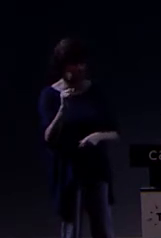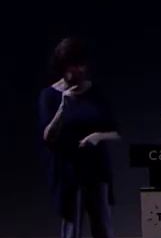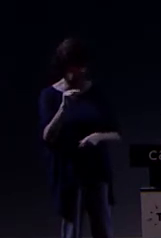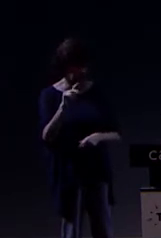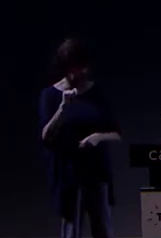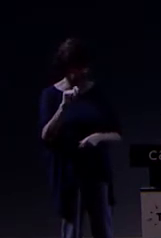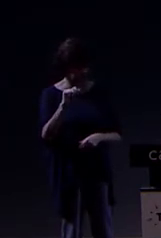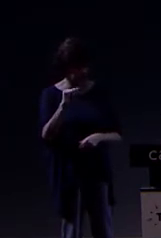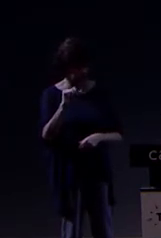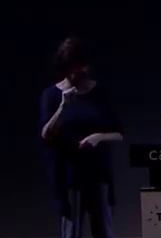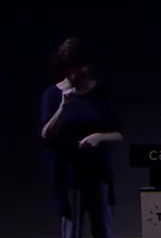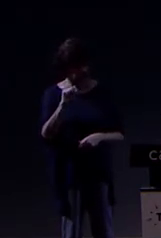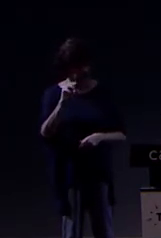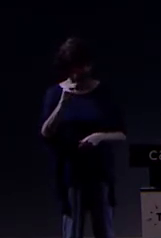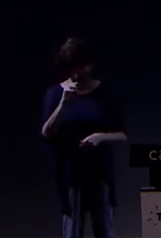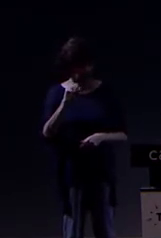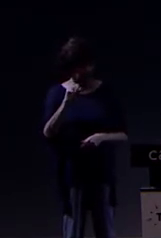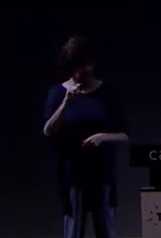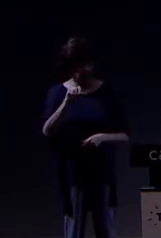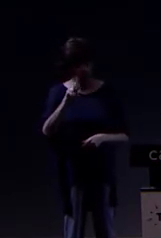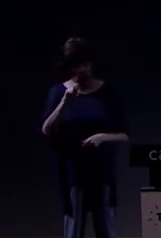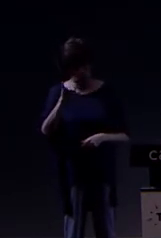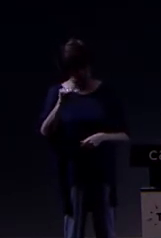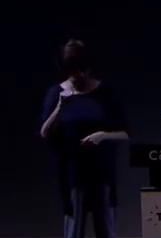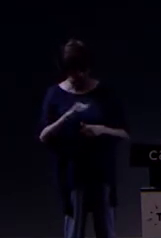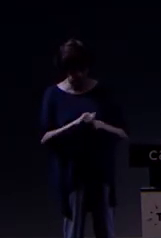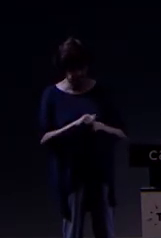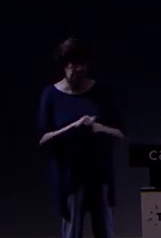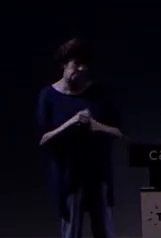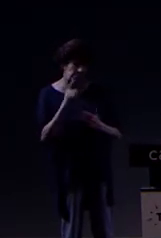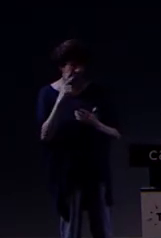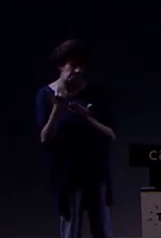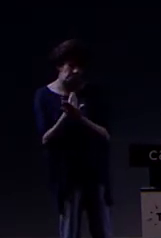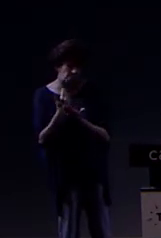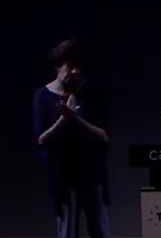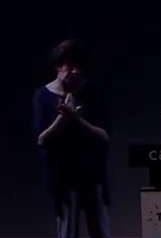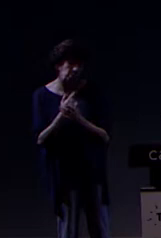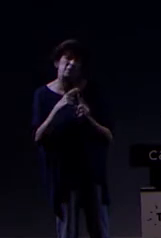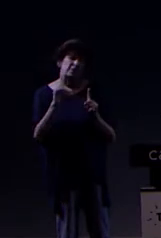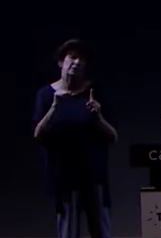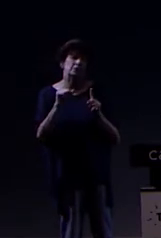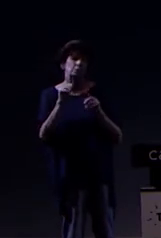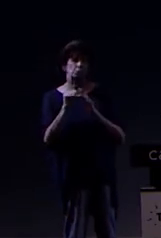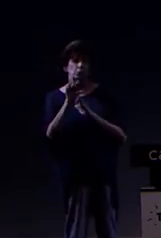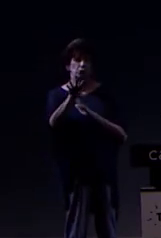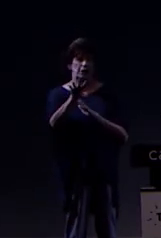form of entertainment. And we have modern versions. This is really more about projection mapping.